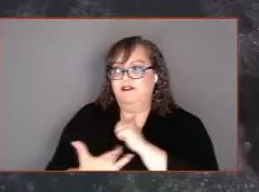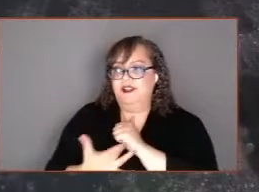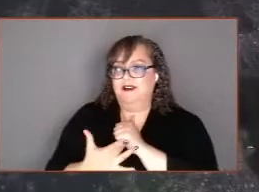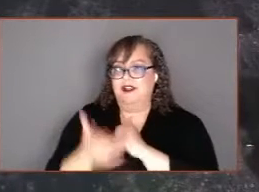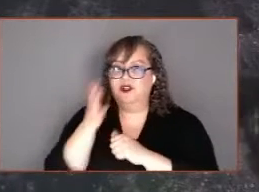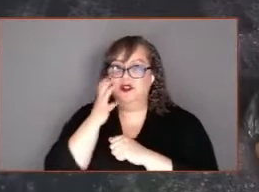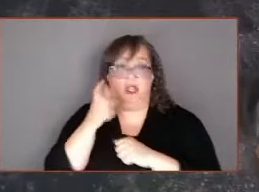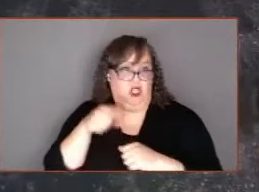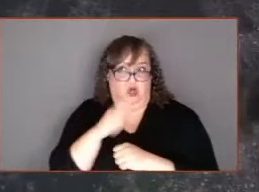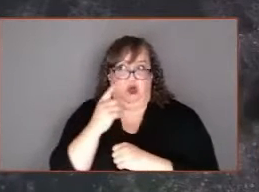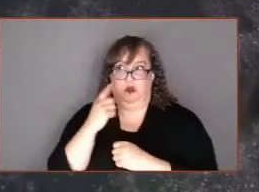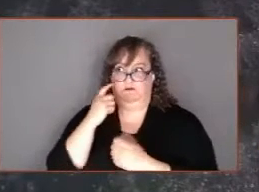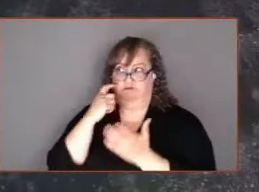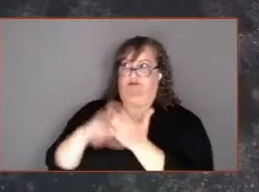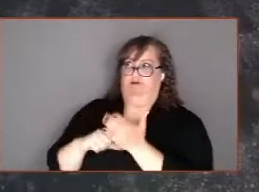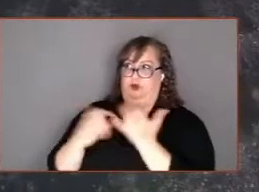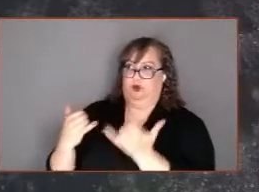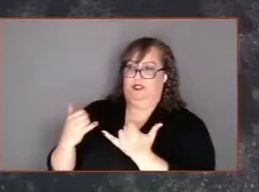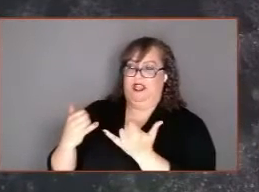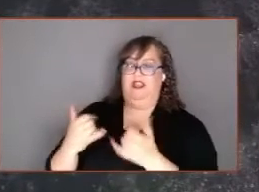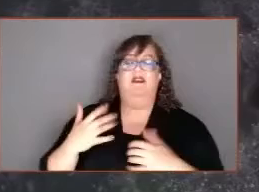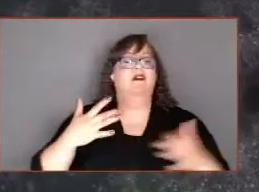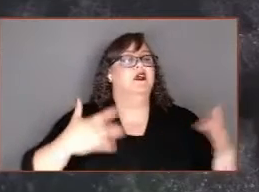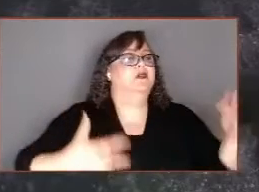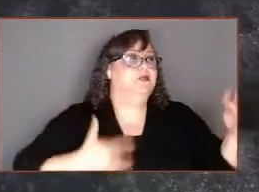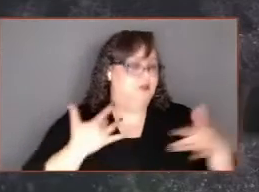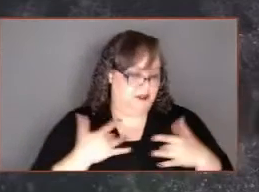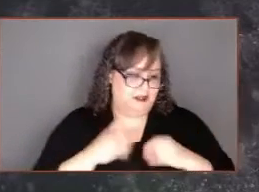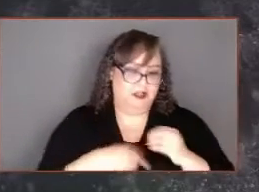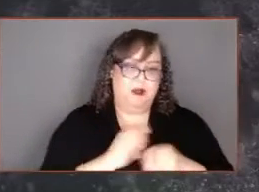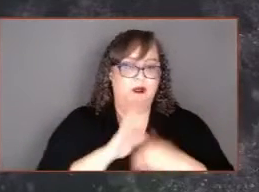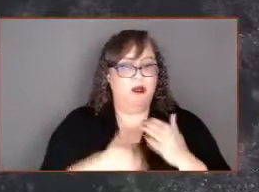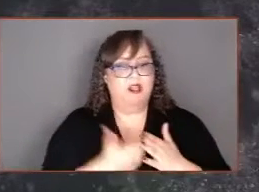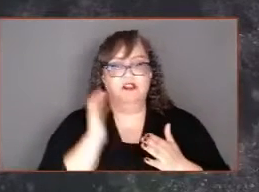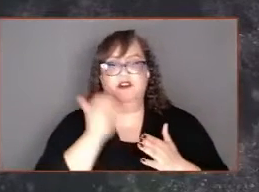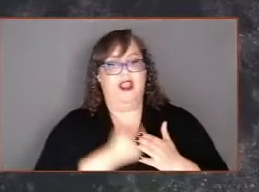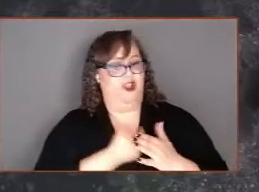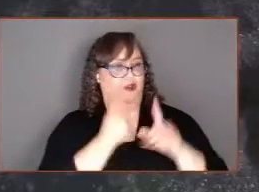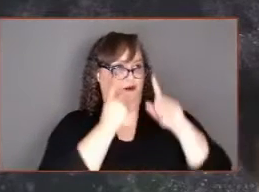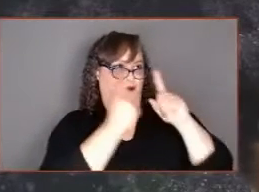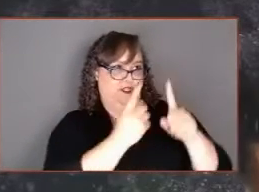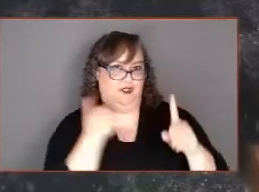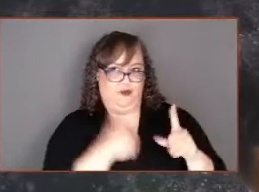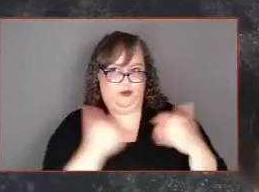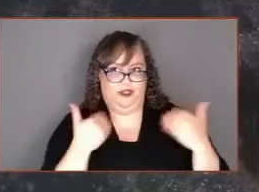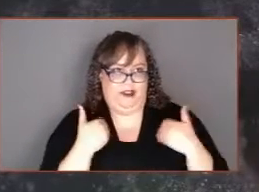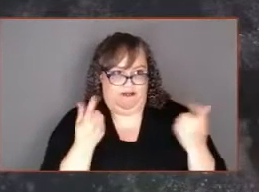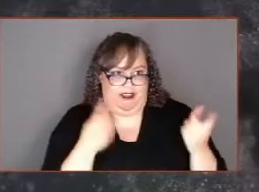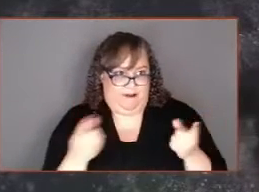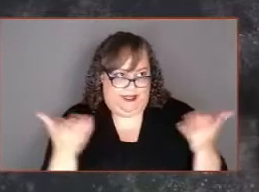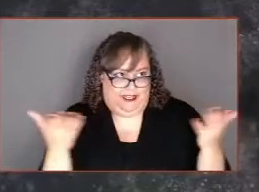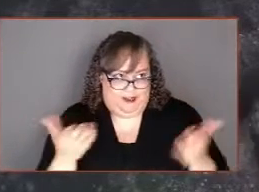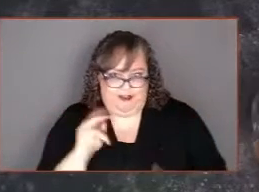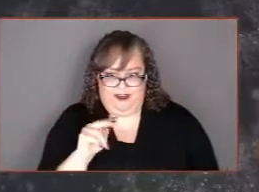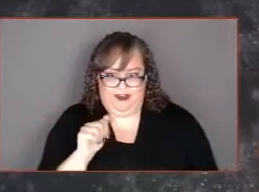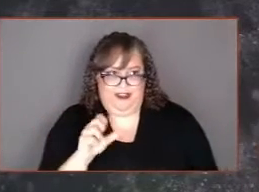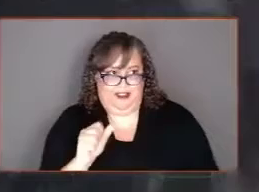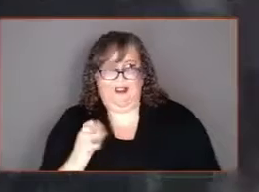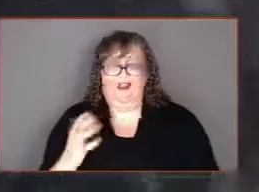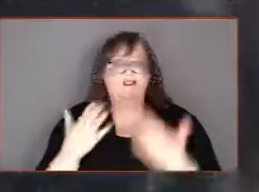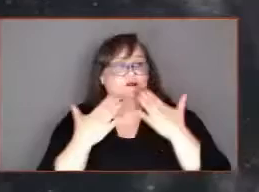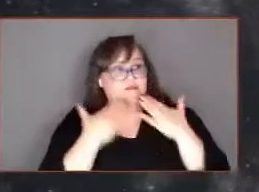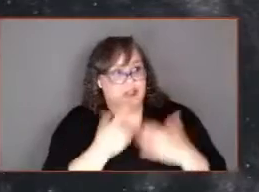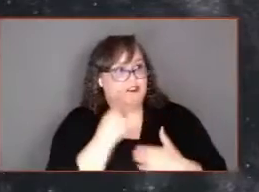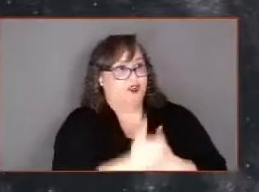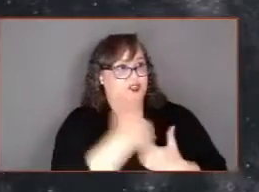really excited about all of these missions we have going on at NASA. So Alejandro, thank you so much for joining us today. Of course. Thank you for having me. Now,